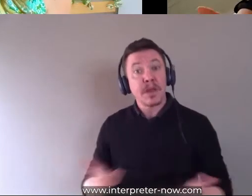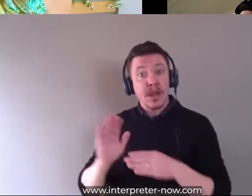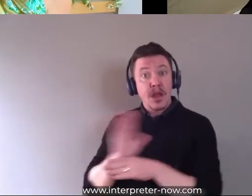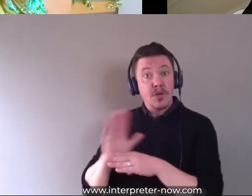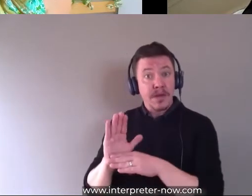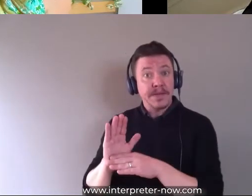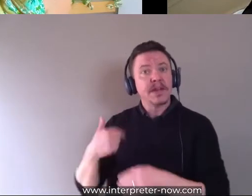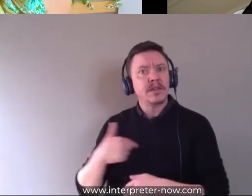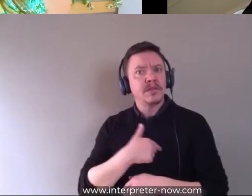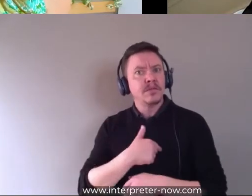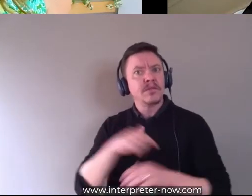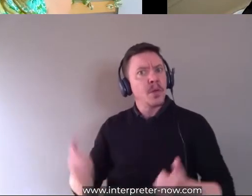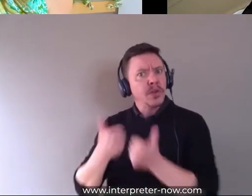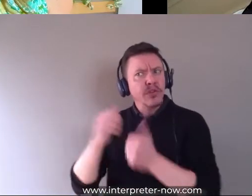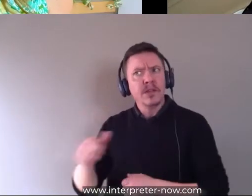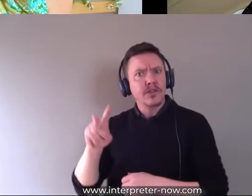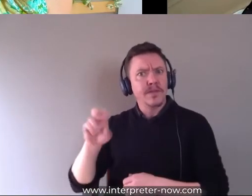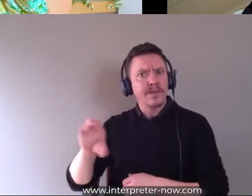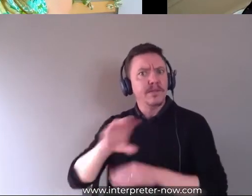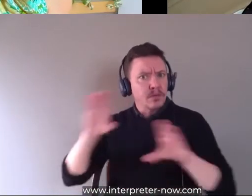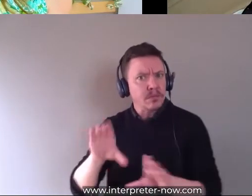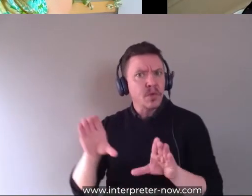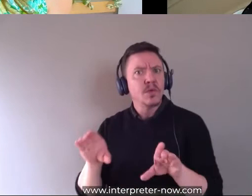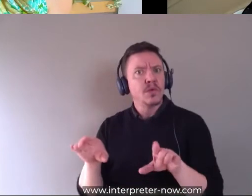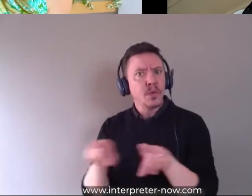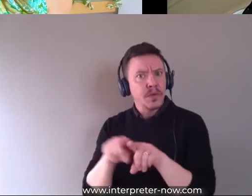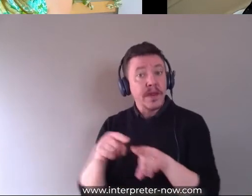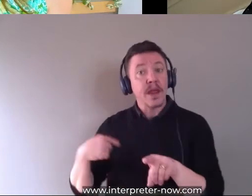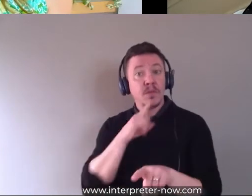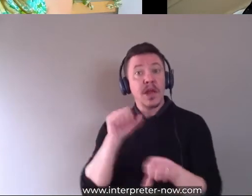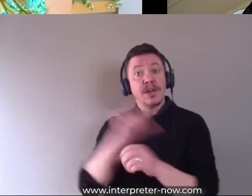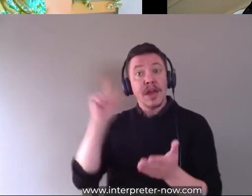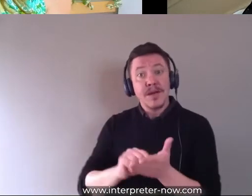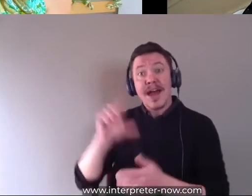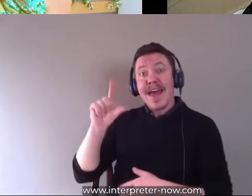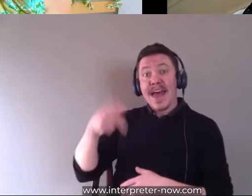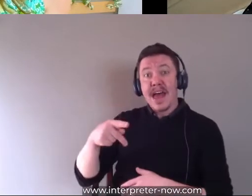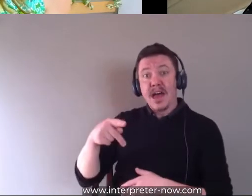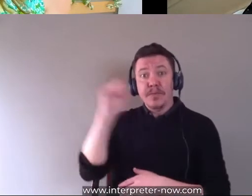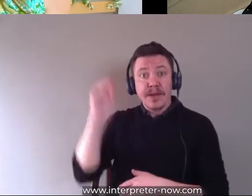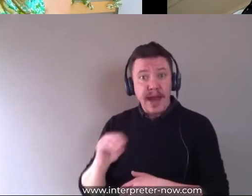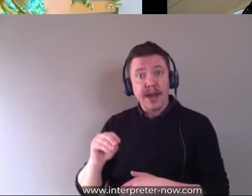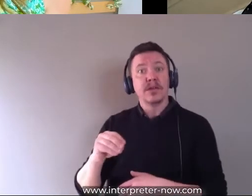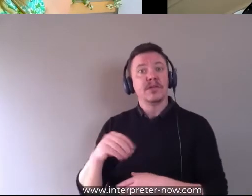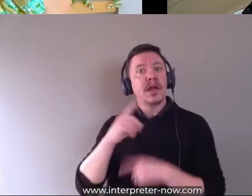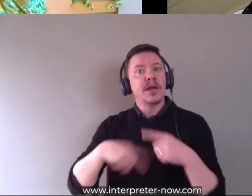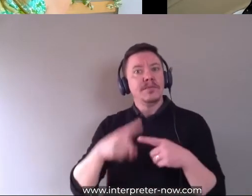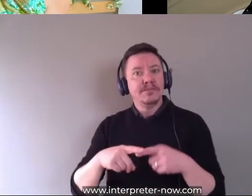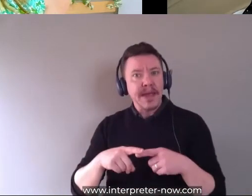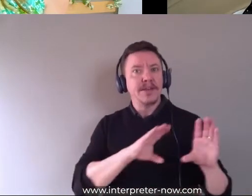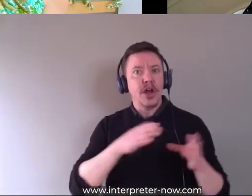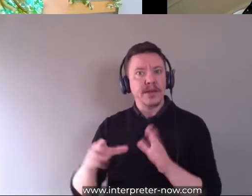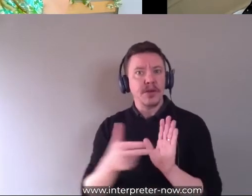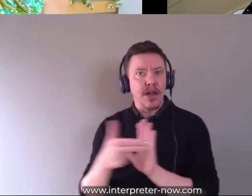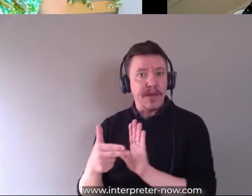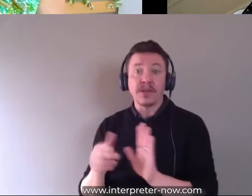something that we challenge other VC firms to do is we actually publish our LP data around demographics. We have a